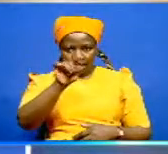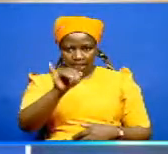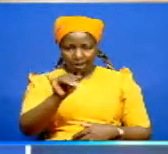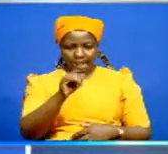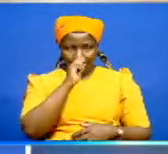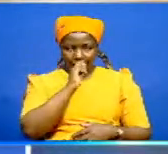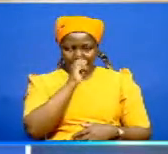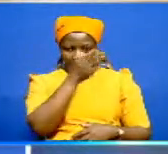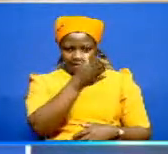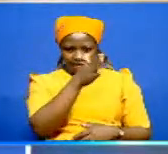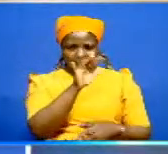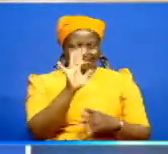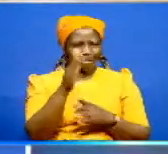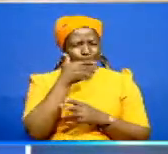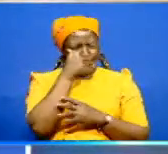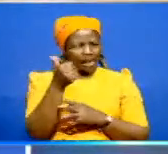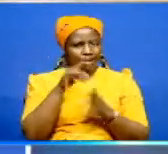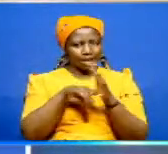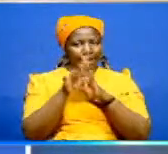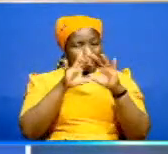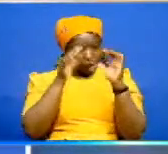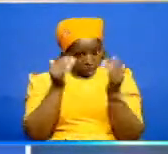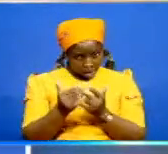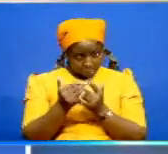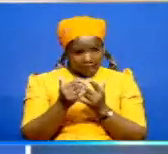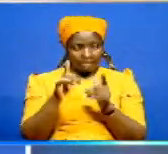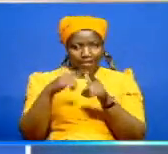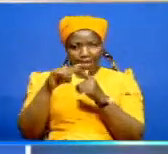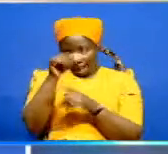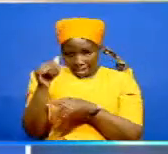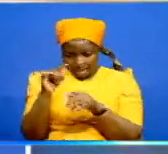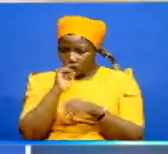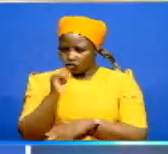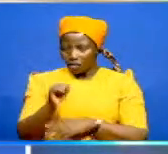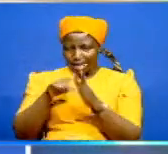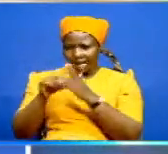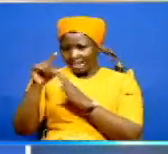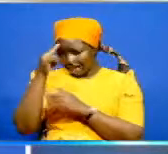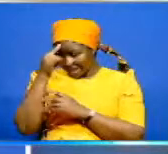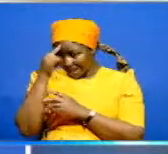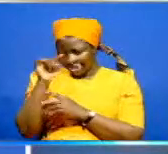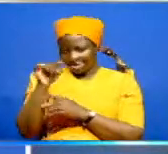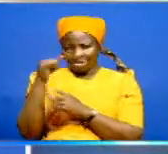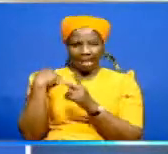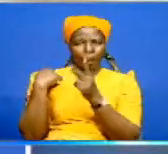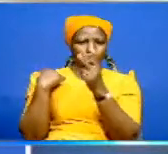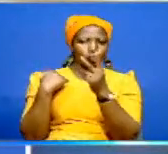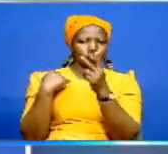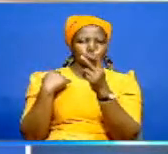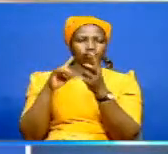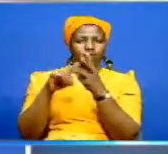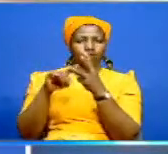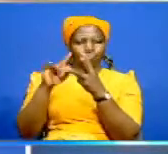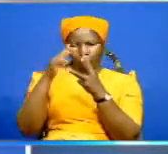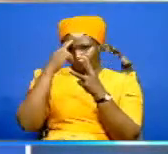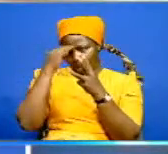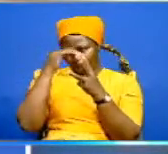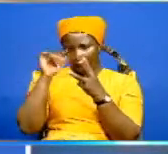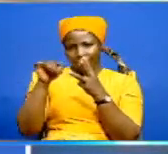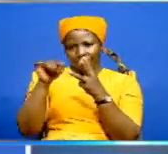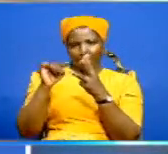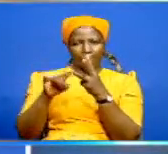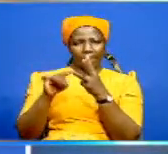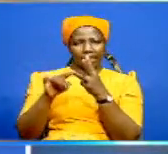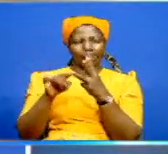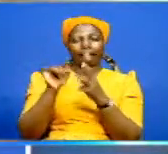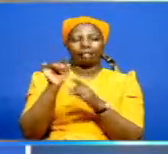in the world, while Kobe National Park, the oldest in India, was rated in the second position. Travelers hailed Masai Mara